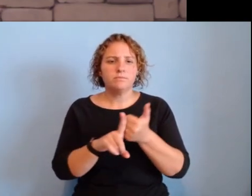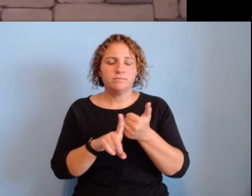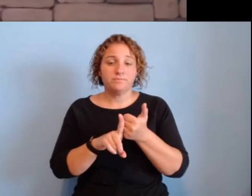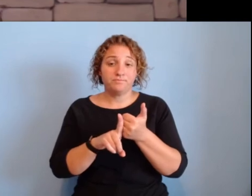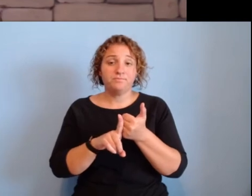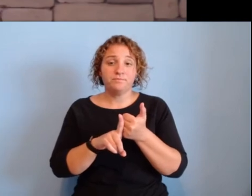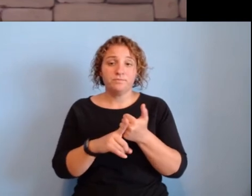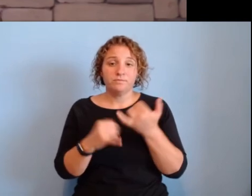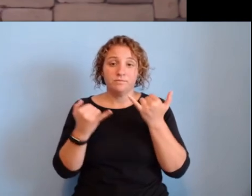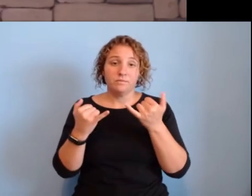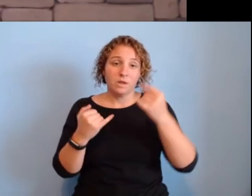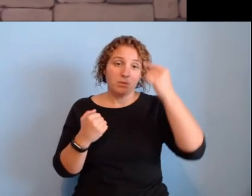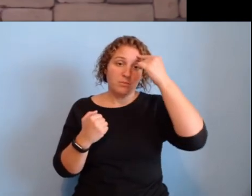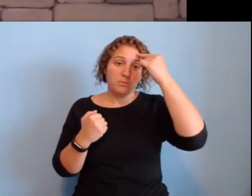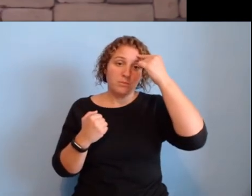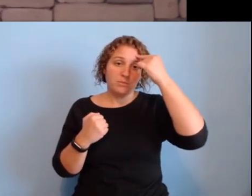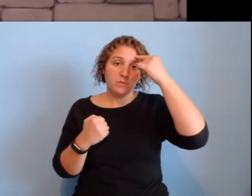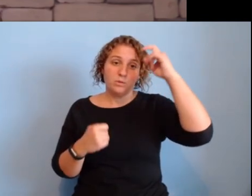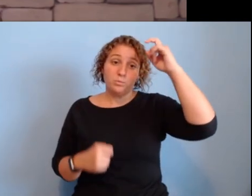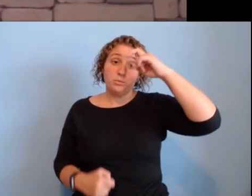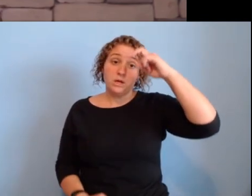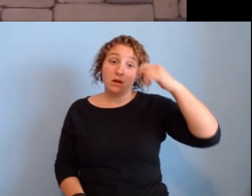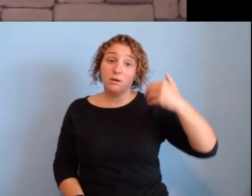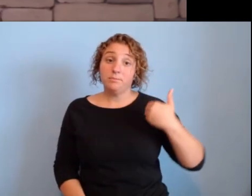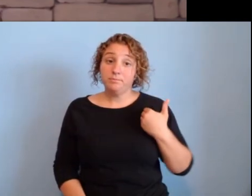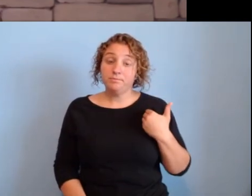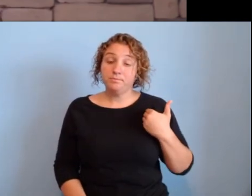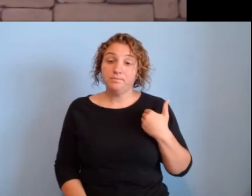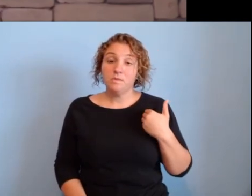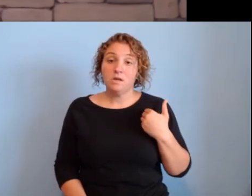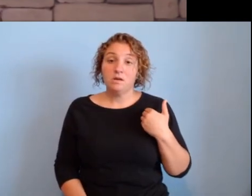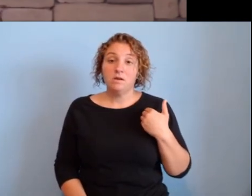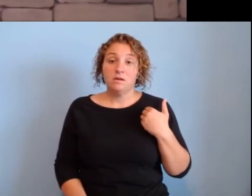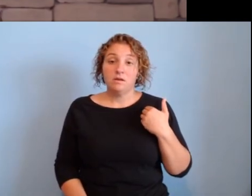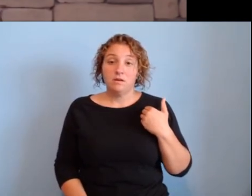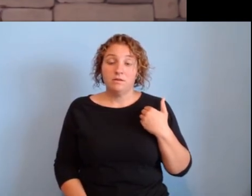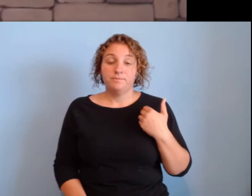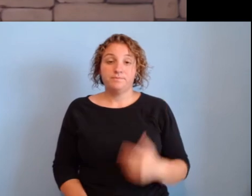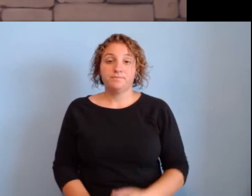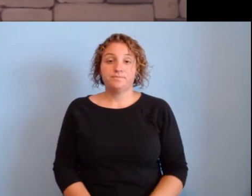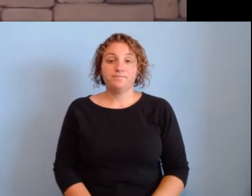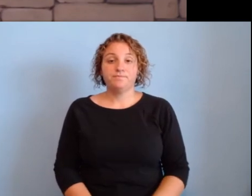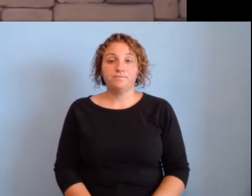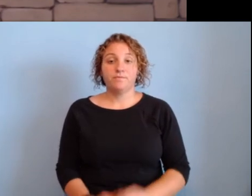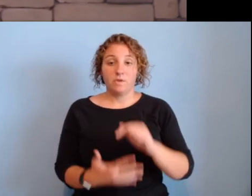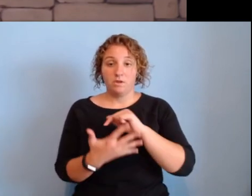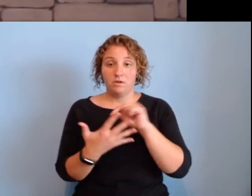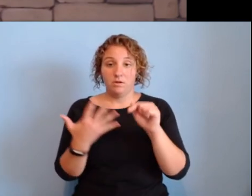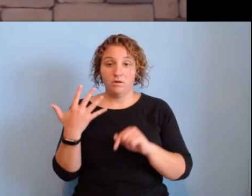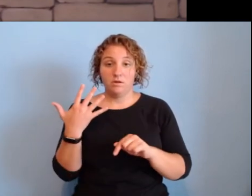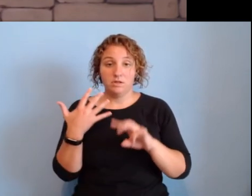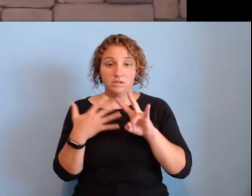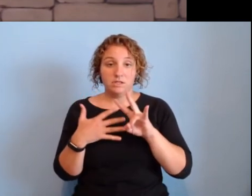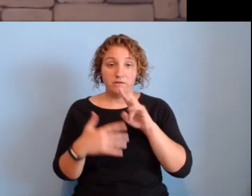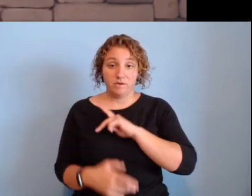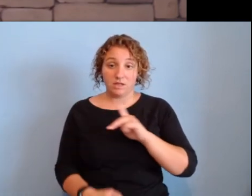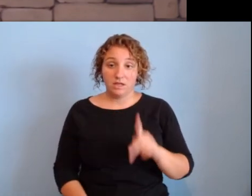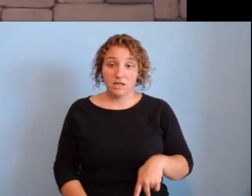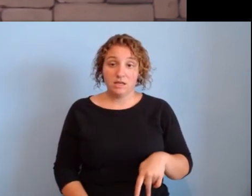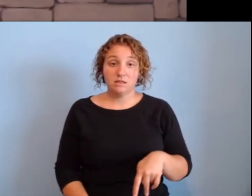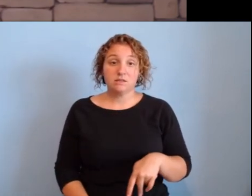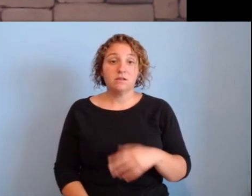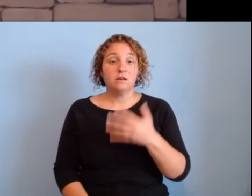So here's the mind that has wisdom. There are five kings, seven kings. Five are